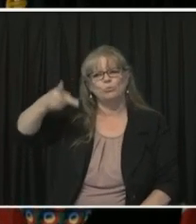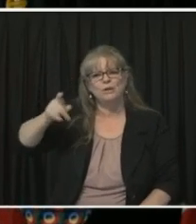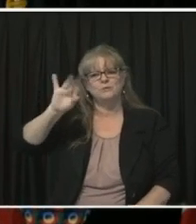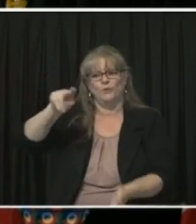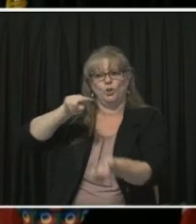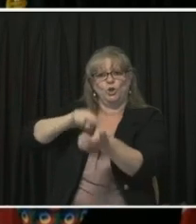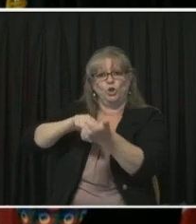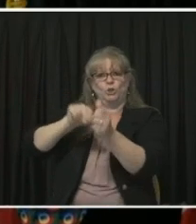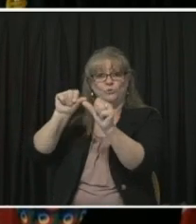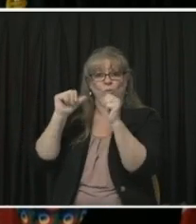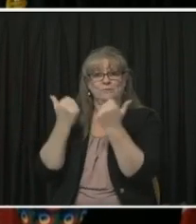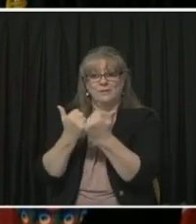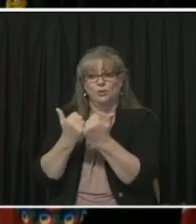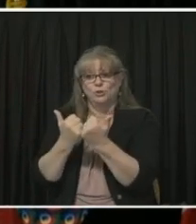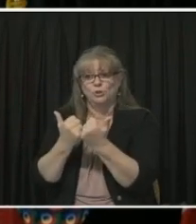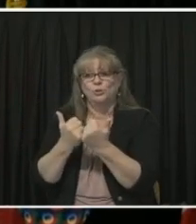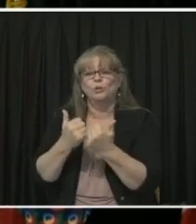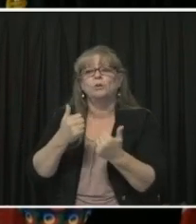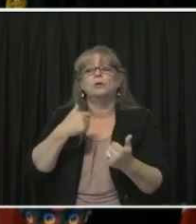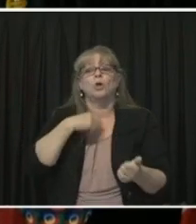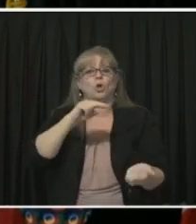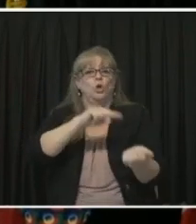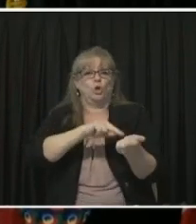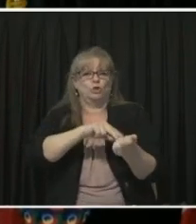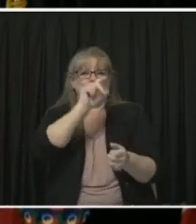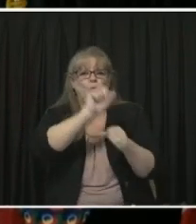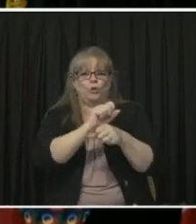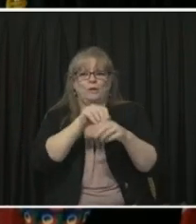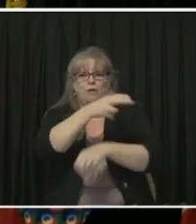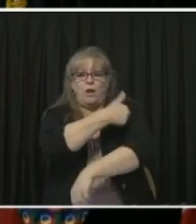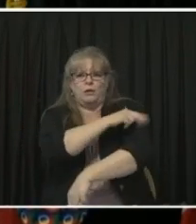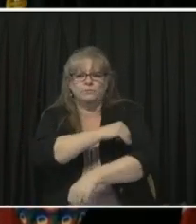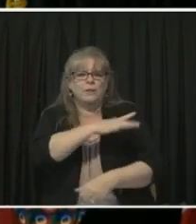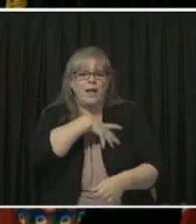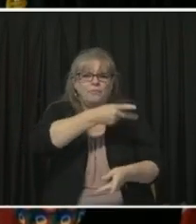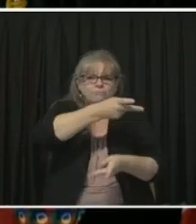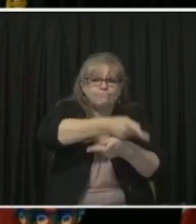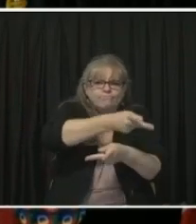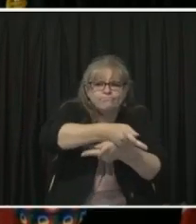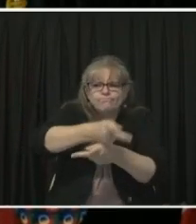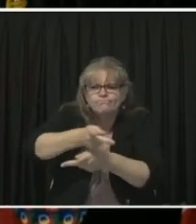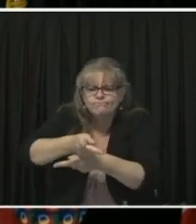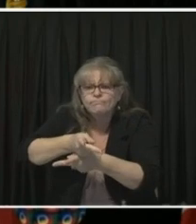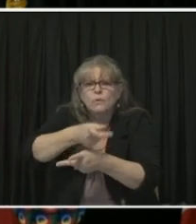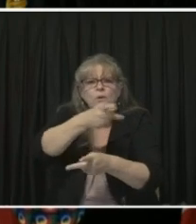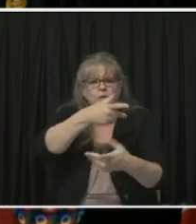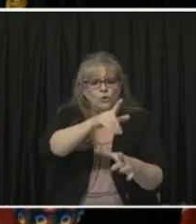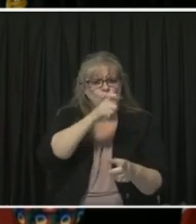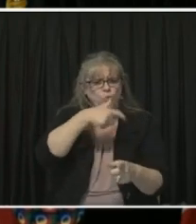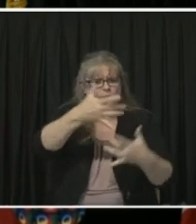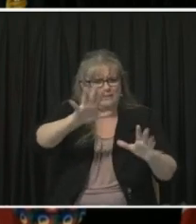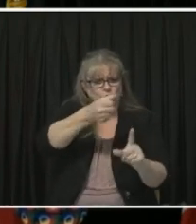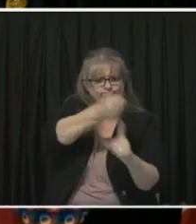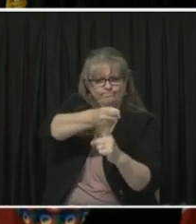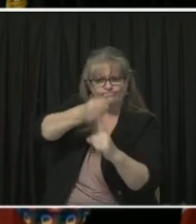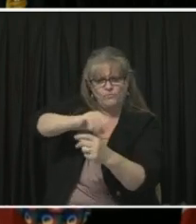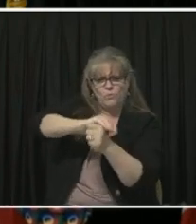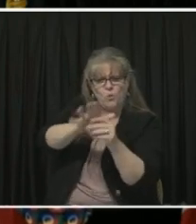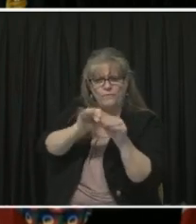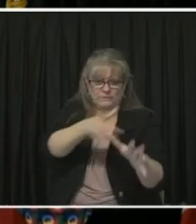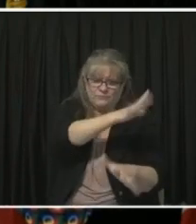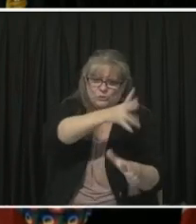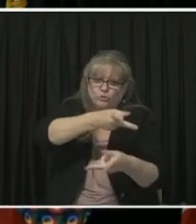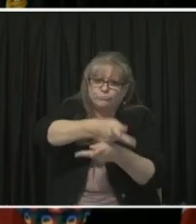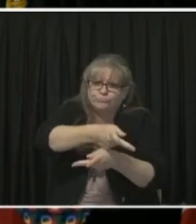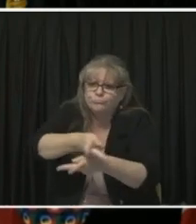taking care of hospitalized patients with COVID-19. I'm here today to share with you the reality of what myself and thousands of